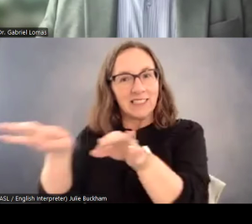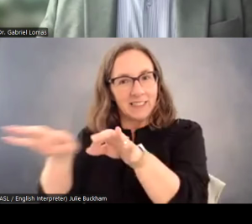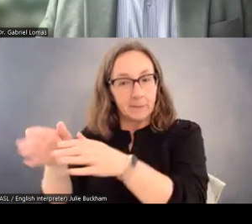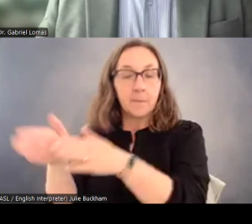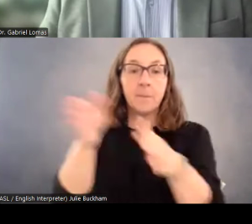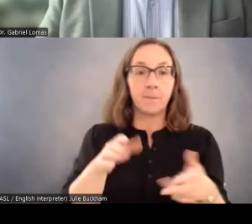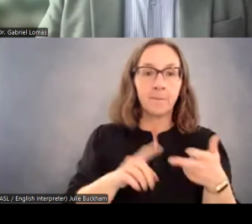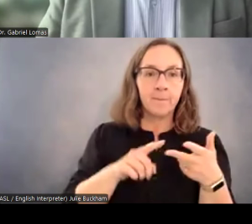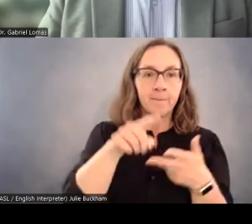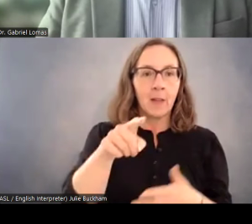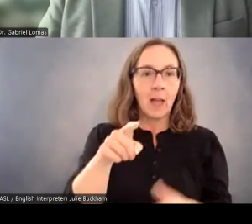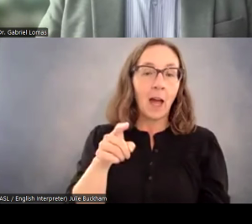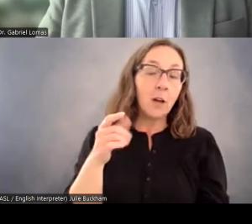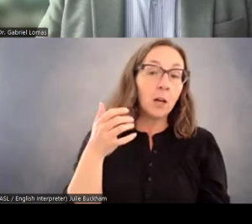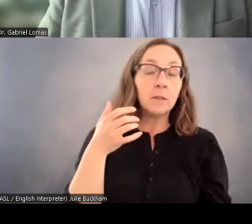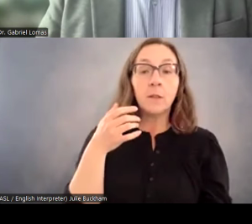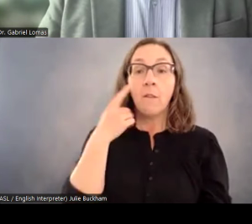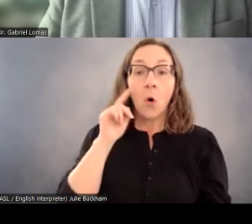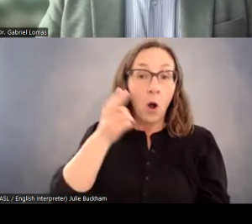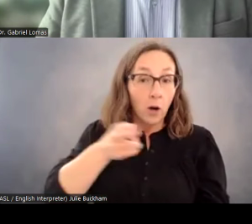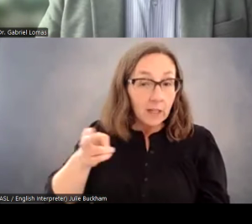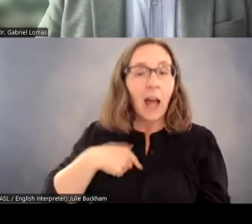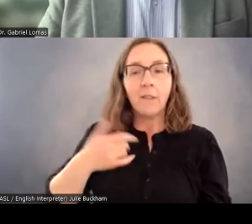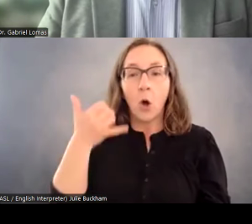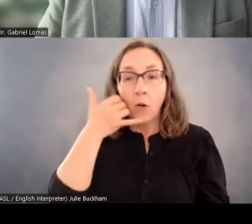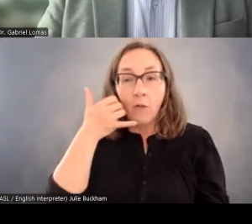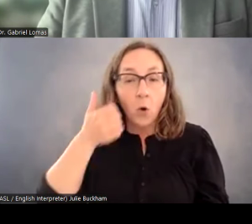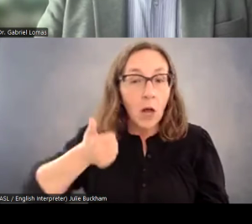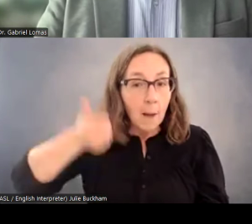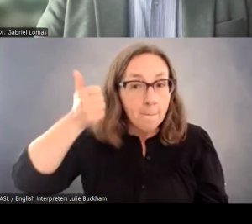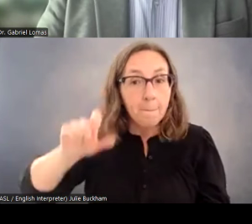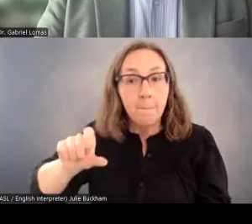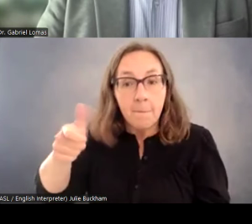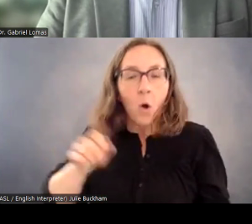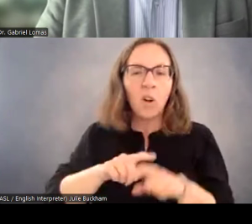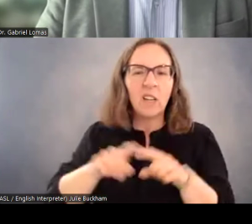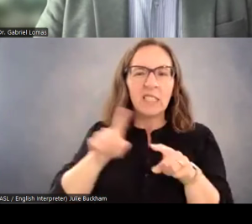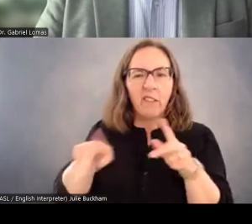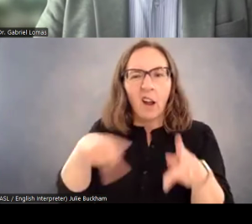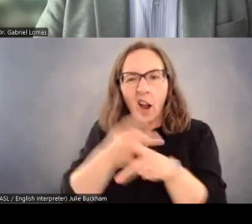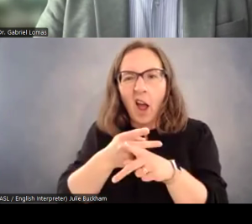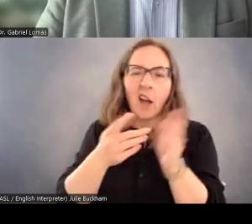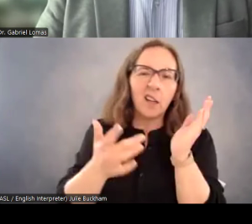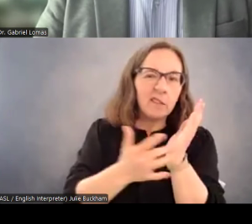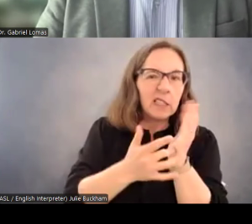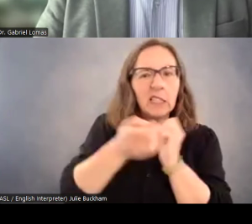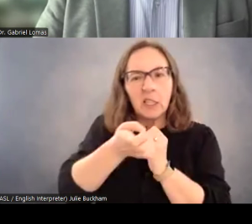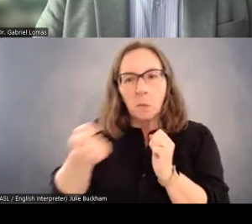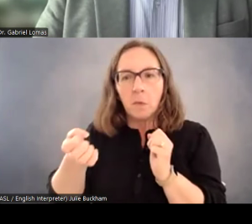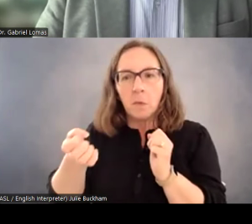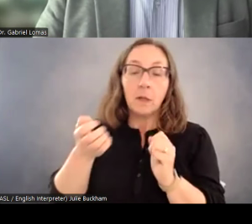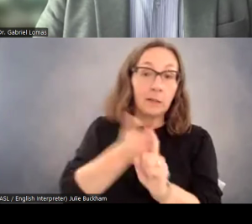handset amplifiers for hard of hearing people. We have telephones that are more compatible for people with hearing aids. We